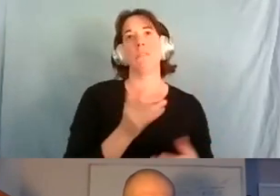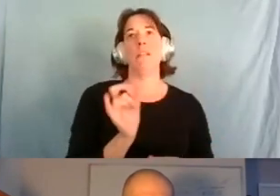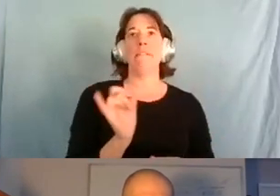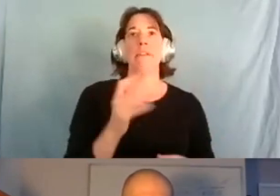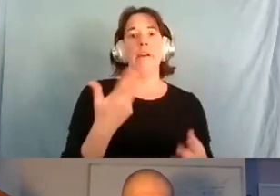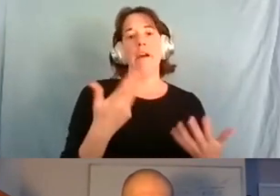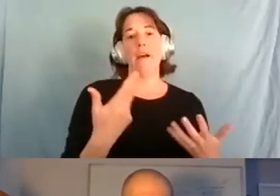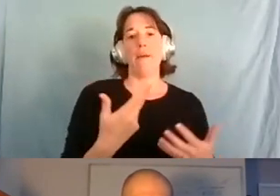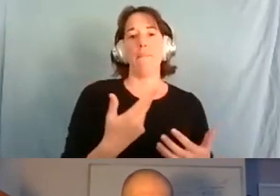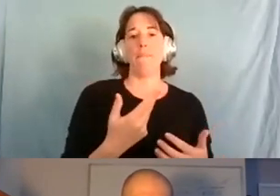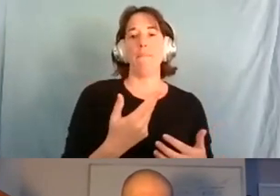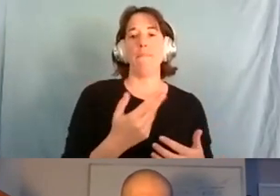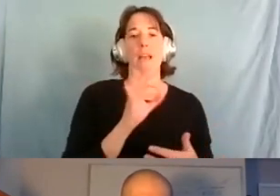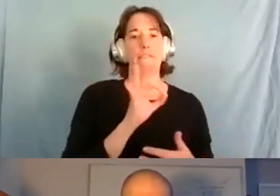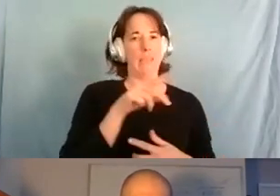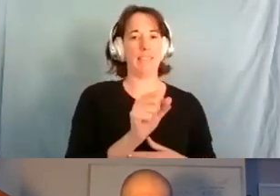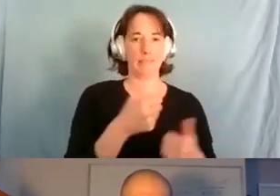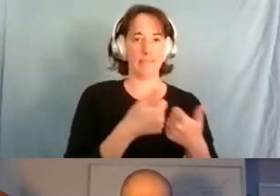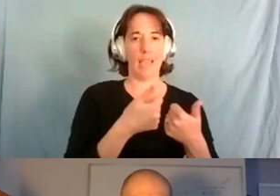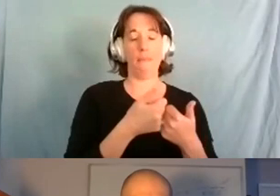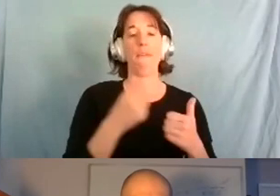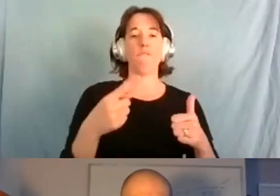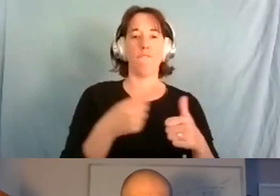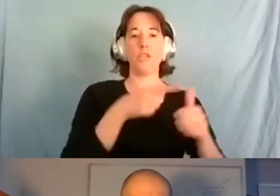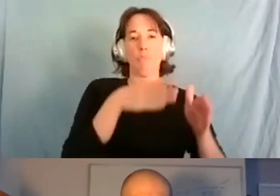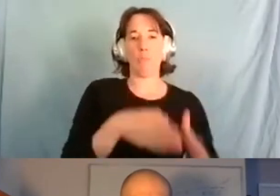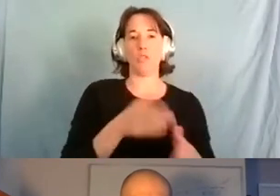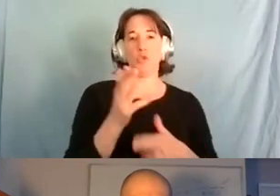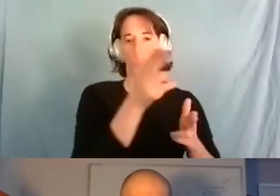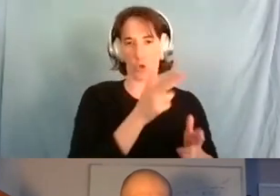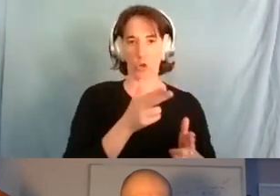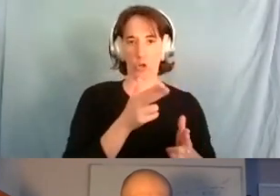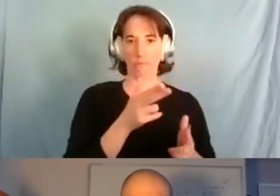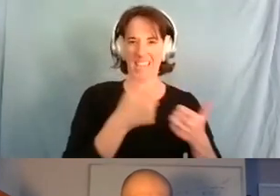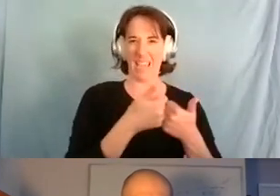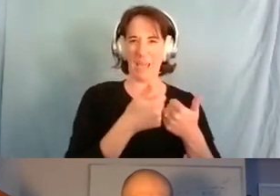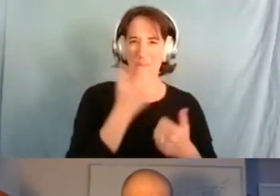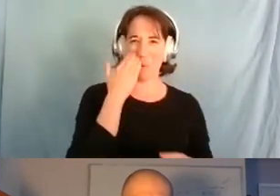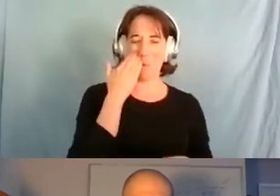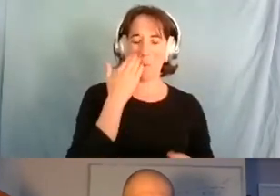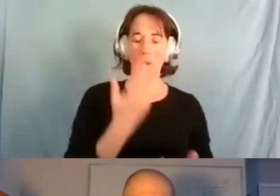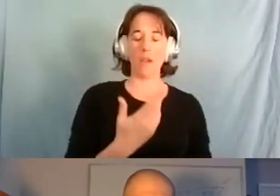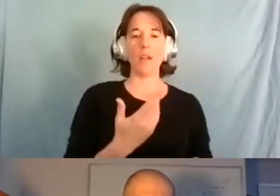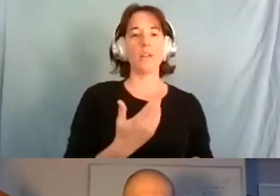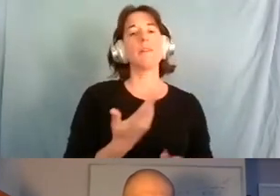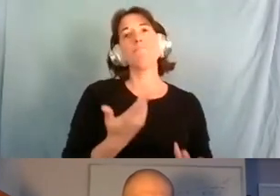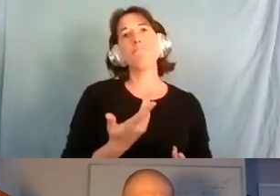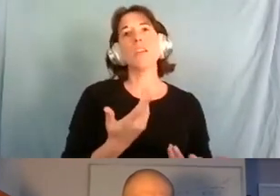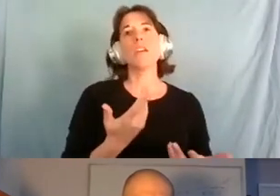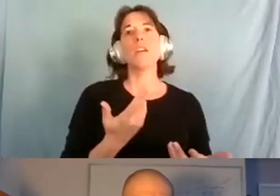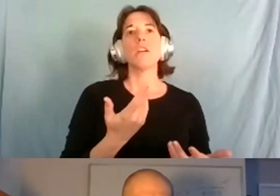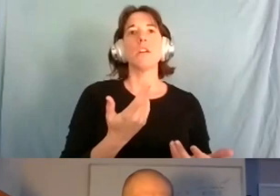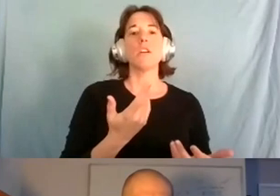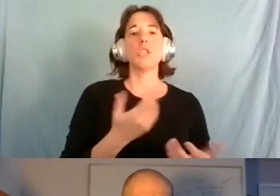FPS game or first person shooter or something, you can't necessarily